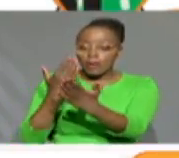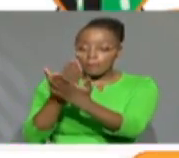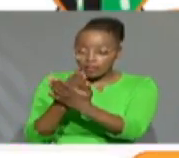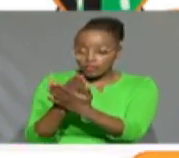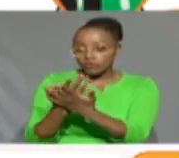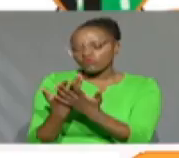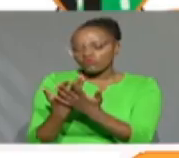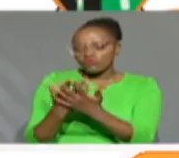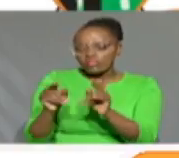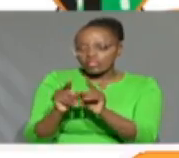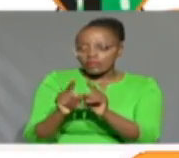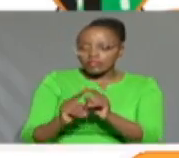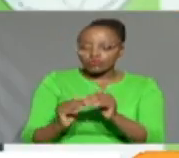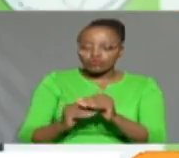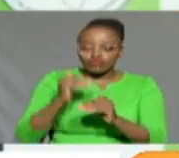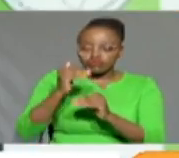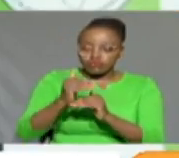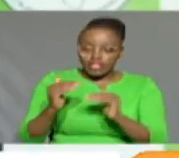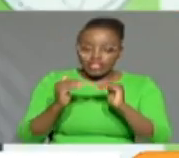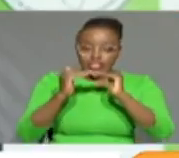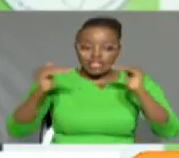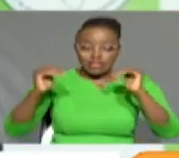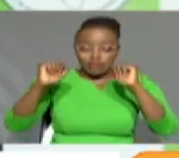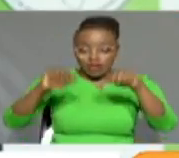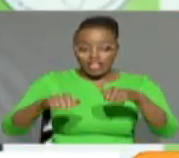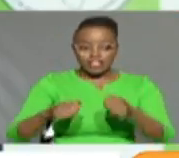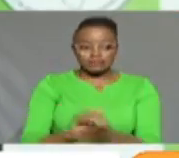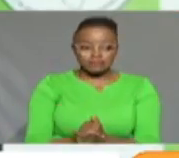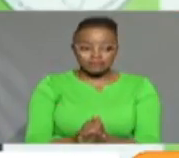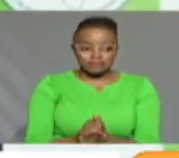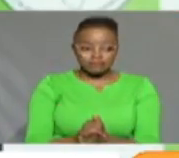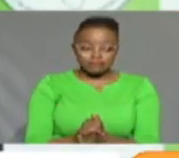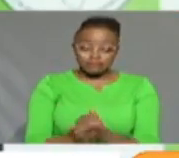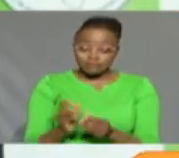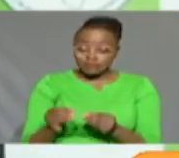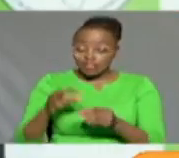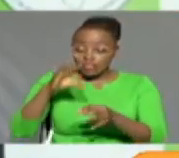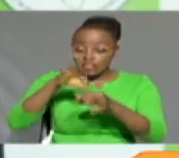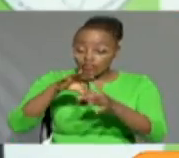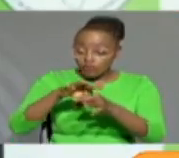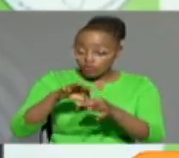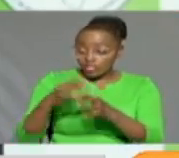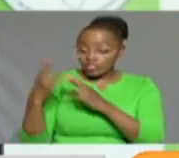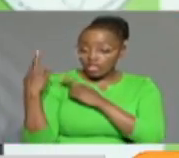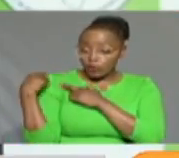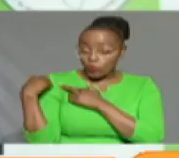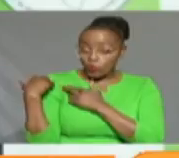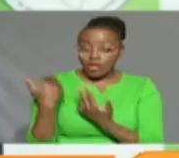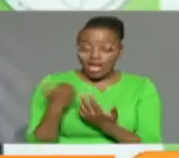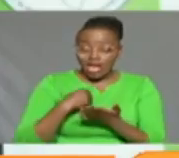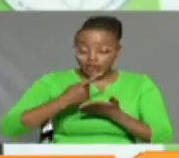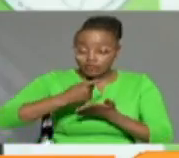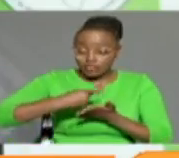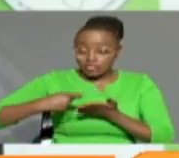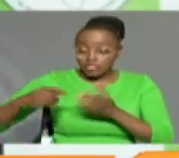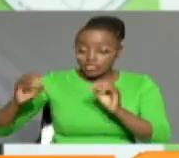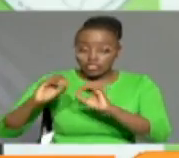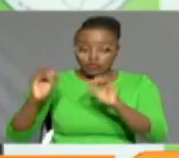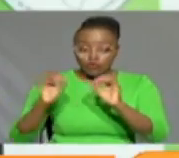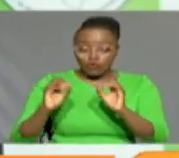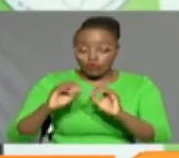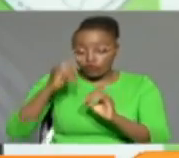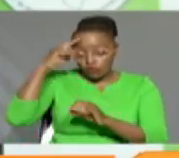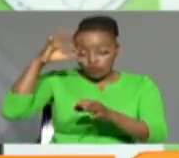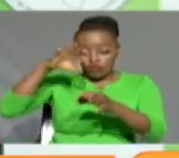gain life to the next stage. The commissioners are depositor of the voters' roll. We don't have signatures of the